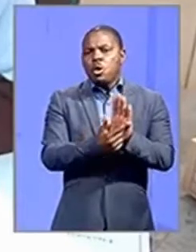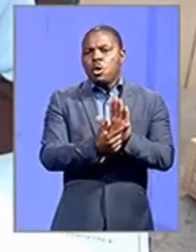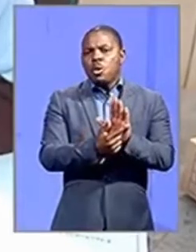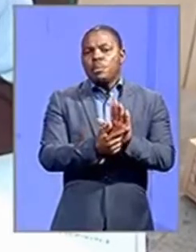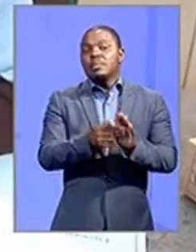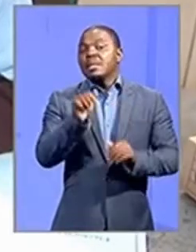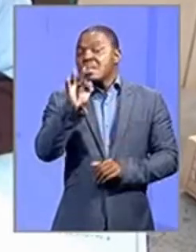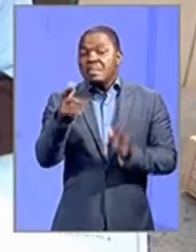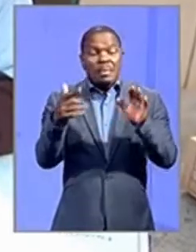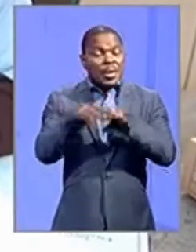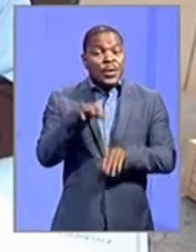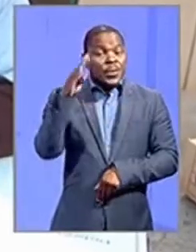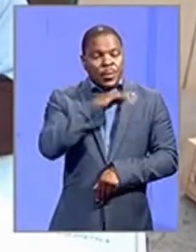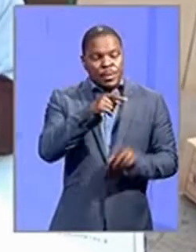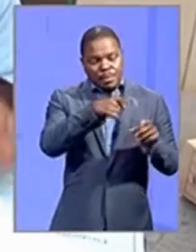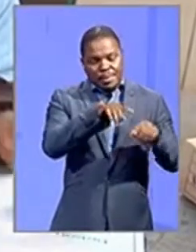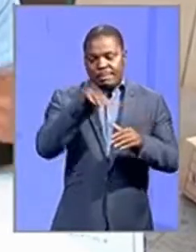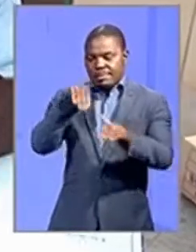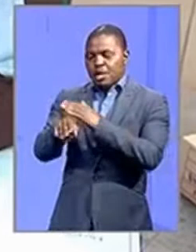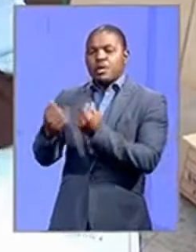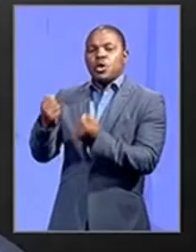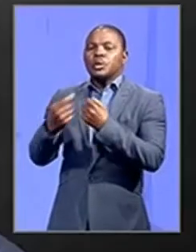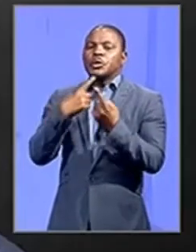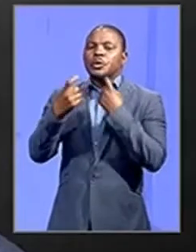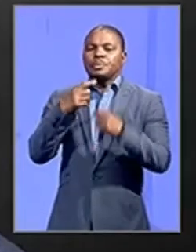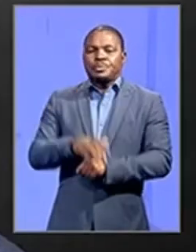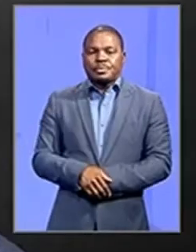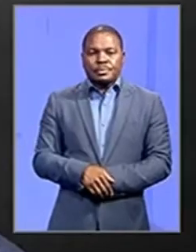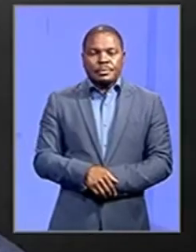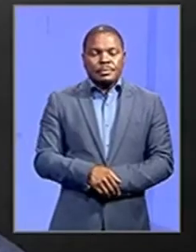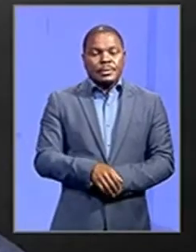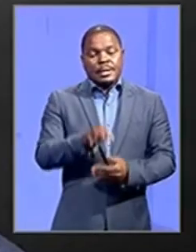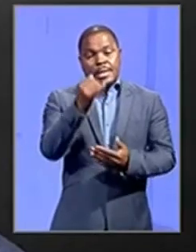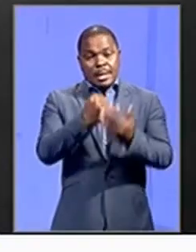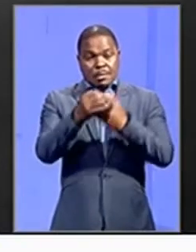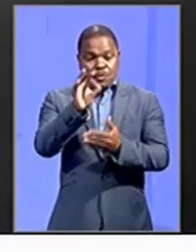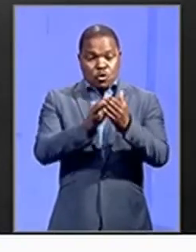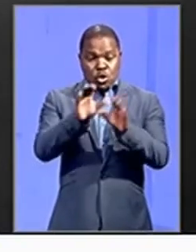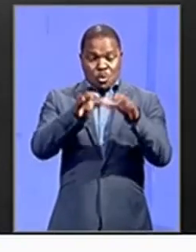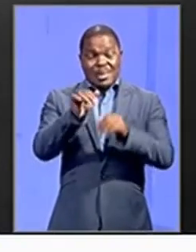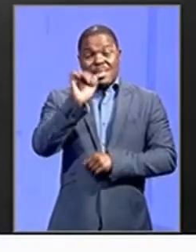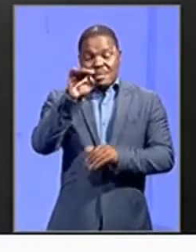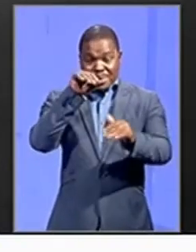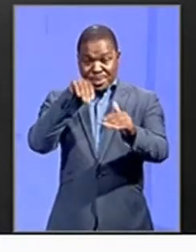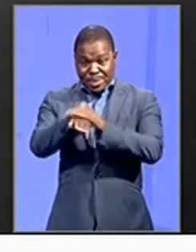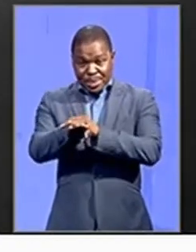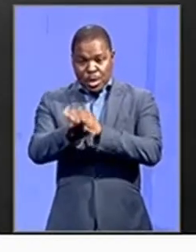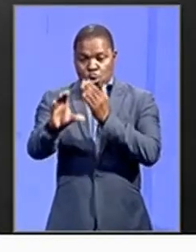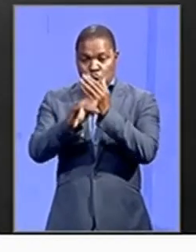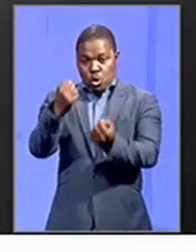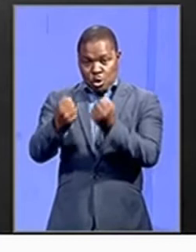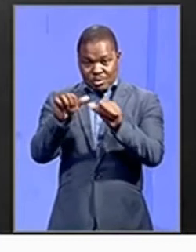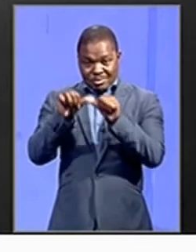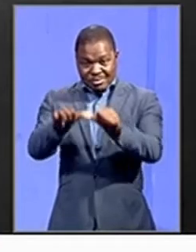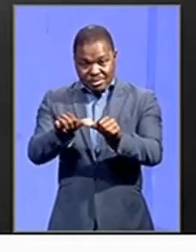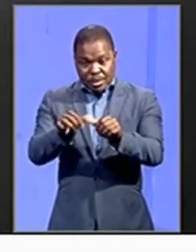sa nneng jalo le ba kwa kgotlhatshekelo. Should the Independent Electoral Commission persist with its application to the Constitutional Court to have the